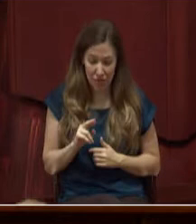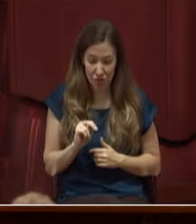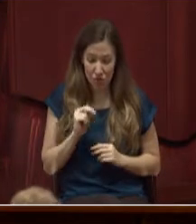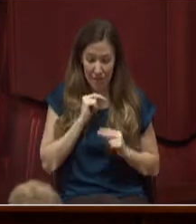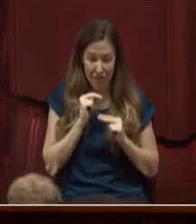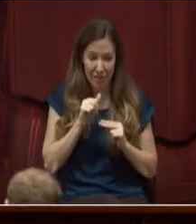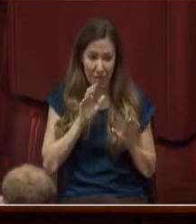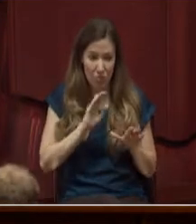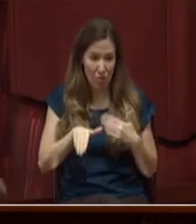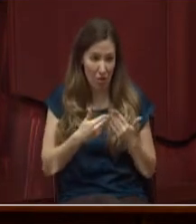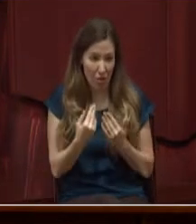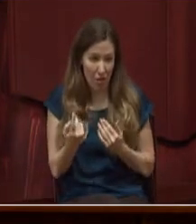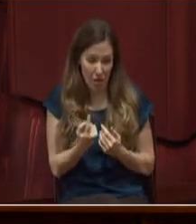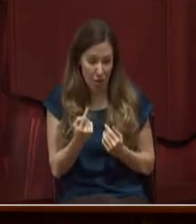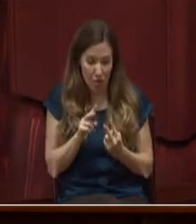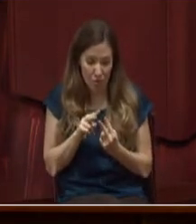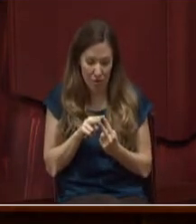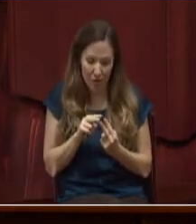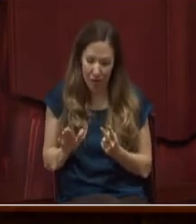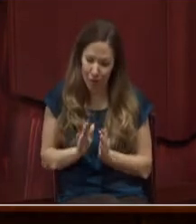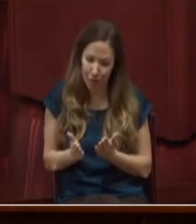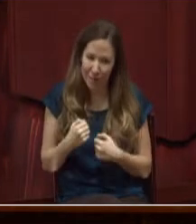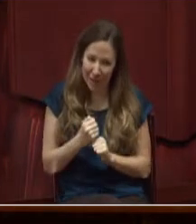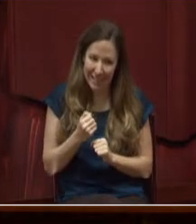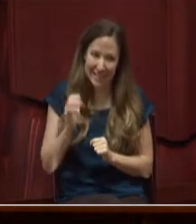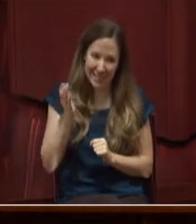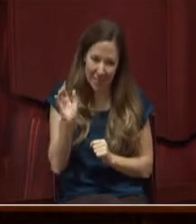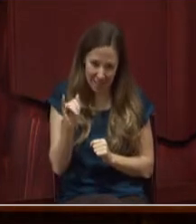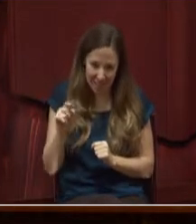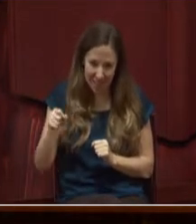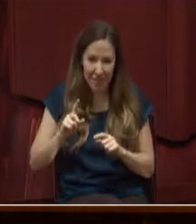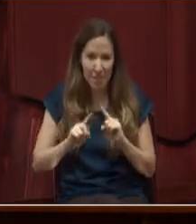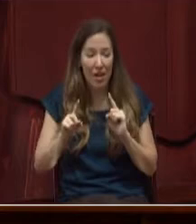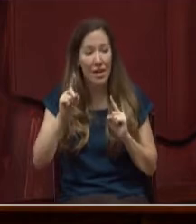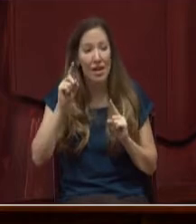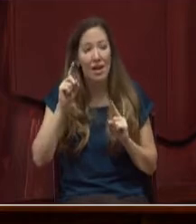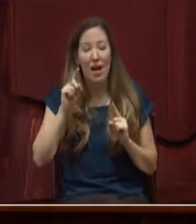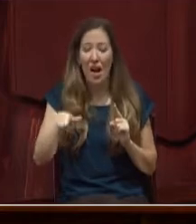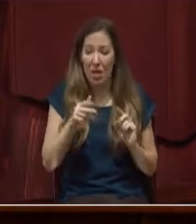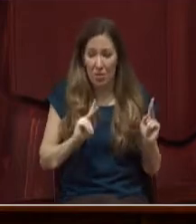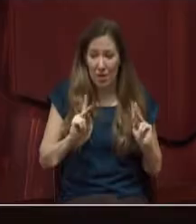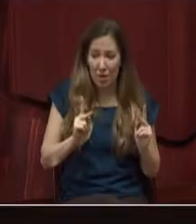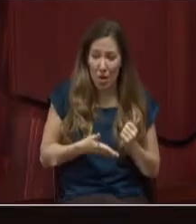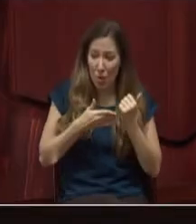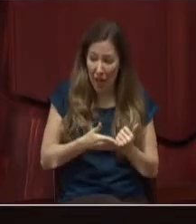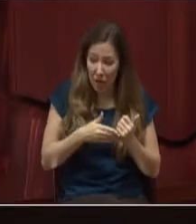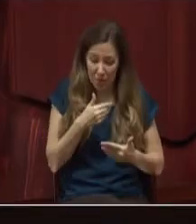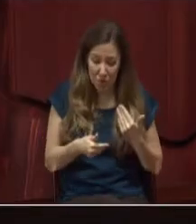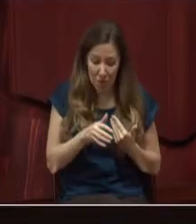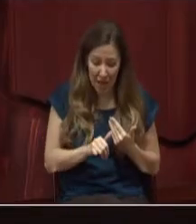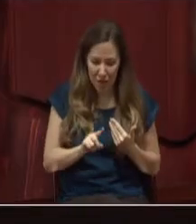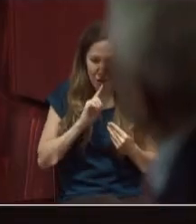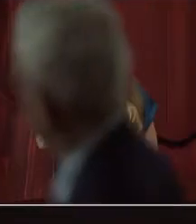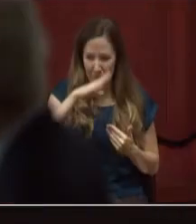do it all alone, despite what their memoirs might say. The guys who helped them with it and carried it out are in front of you. So joining us today are the